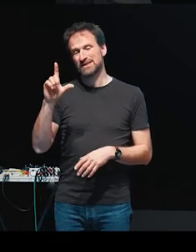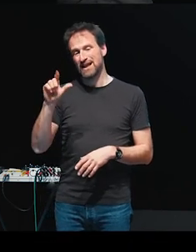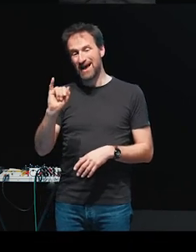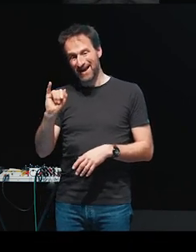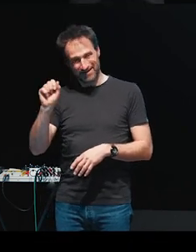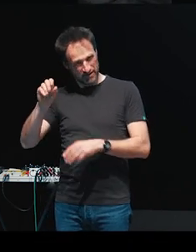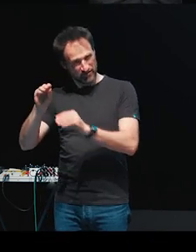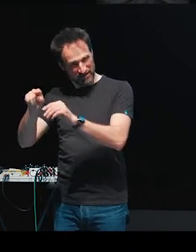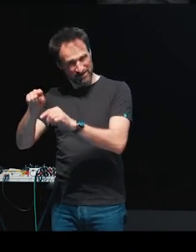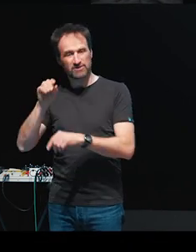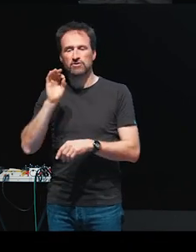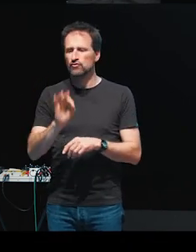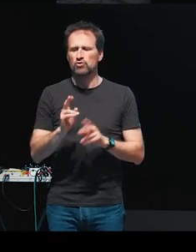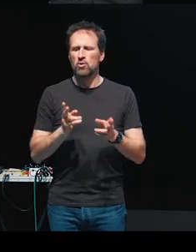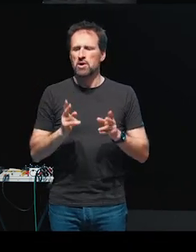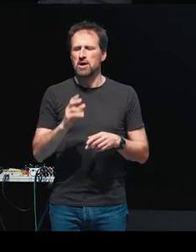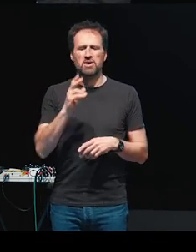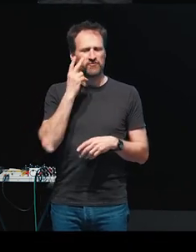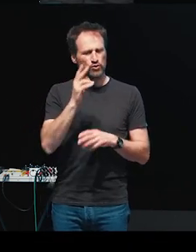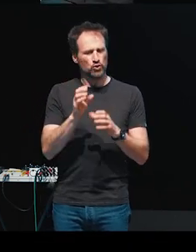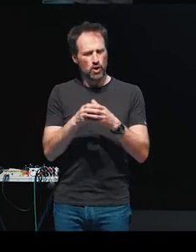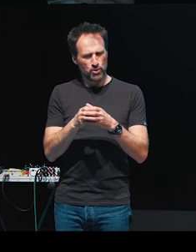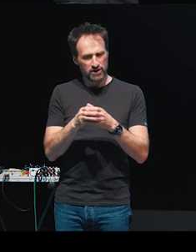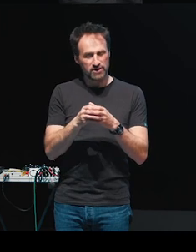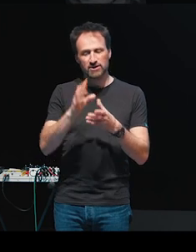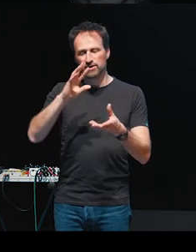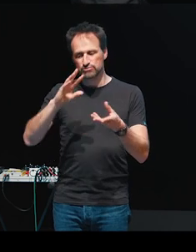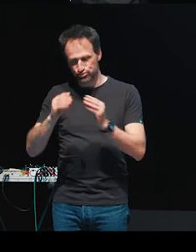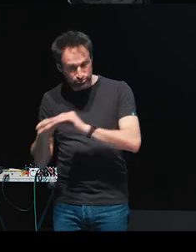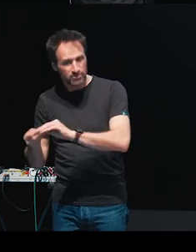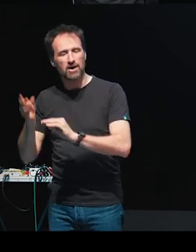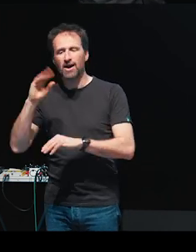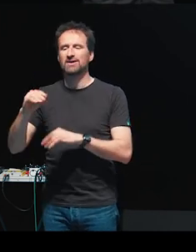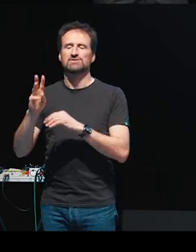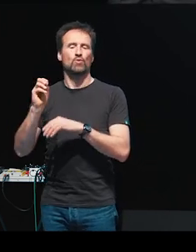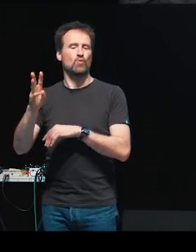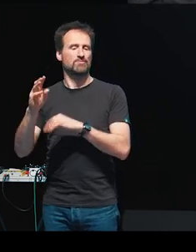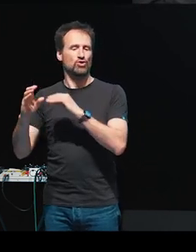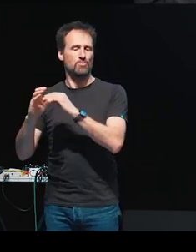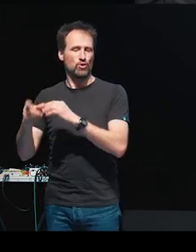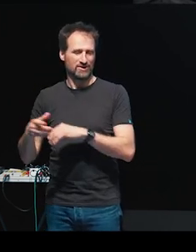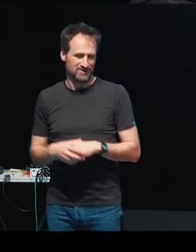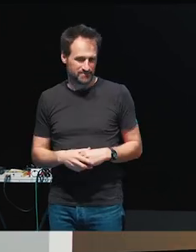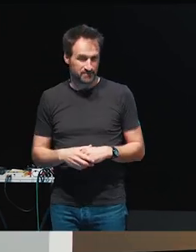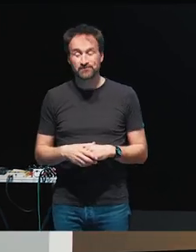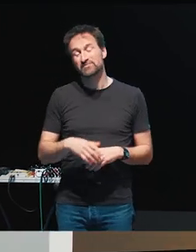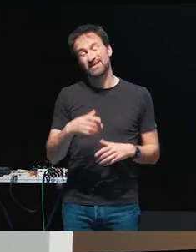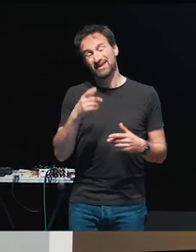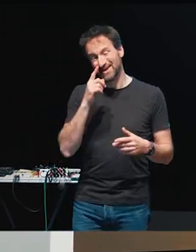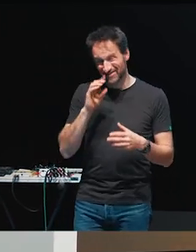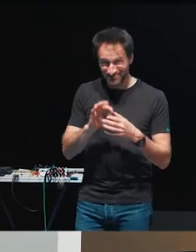Vue component down to a web component. When it comes to React, I don't have such a nice